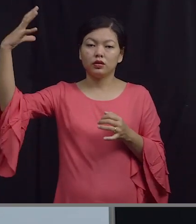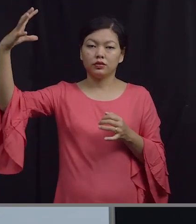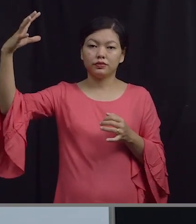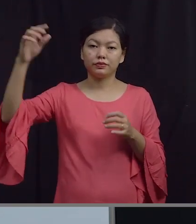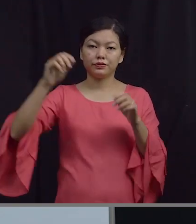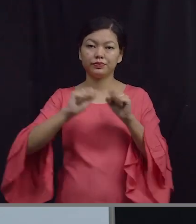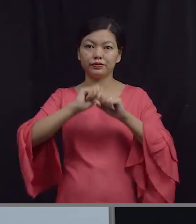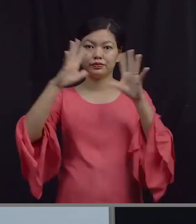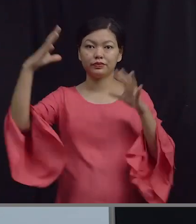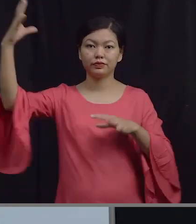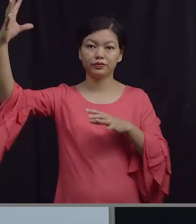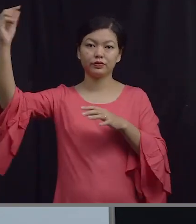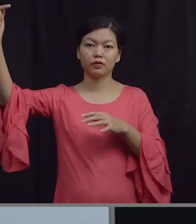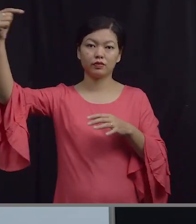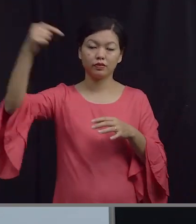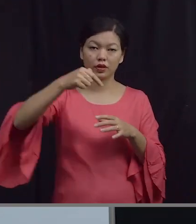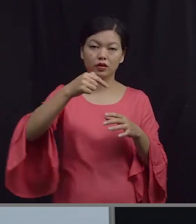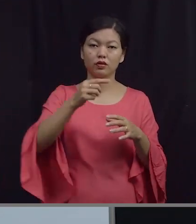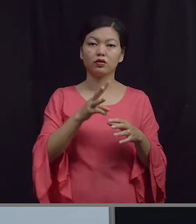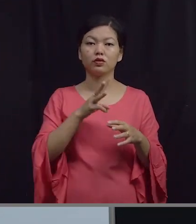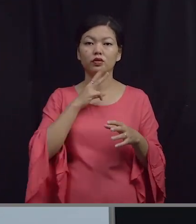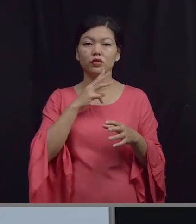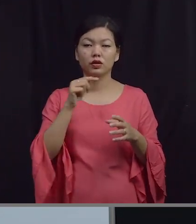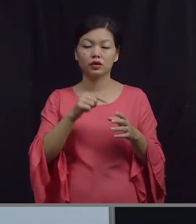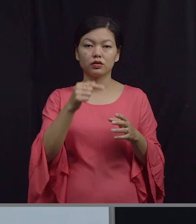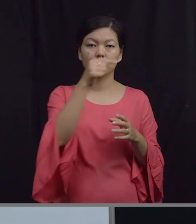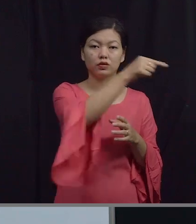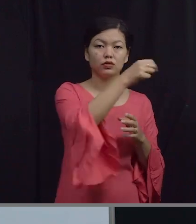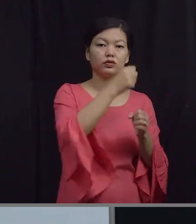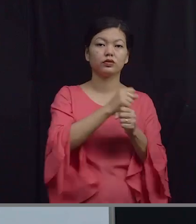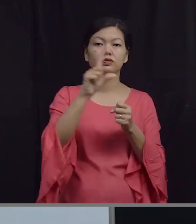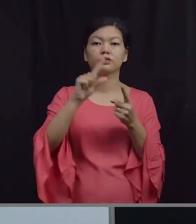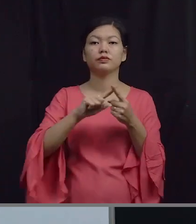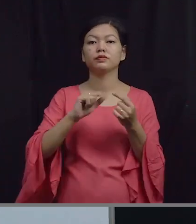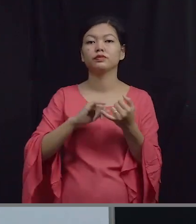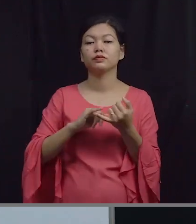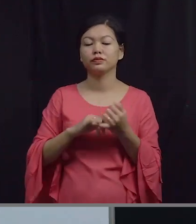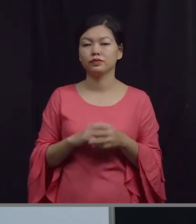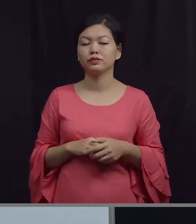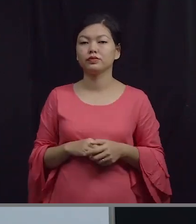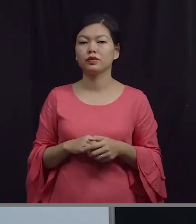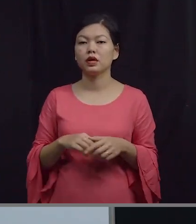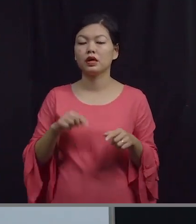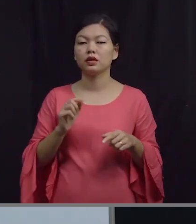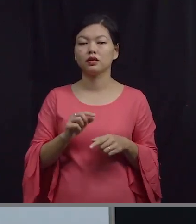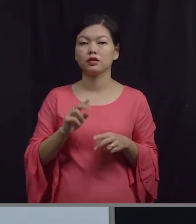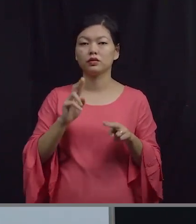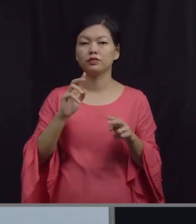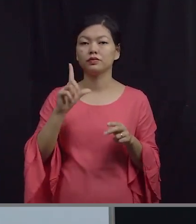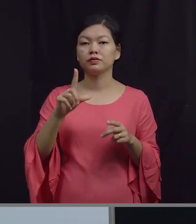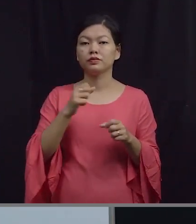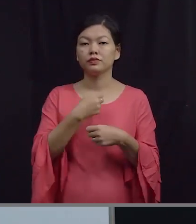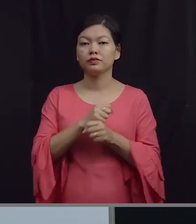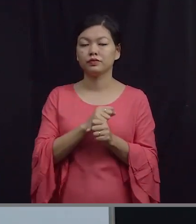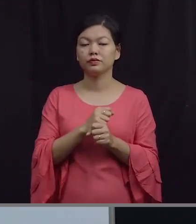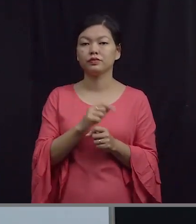what? Water to, this is lens is what? Made of glass. So glass medium. Okay, so now let's apply the lens maker formula for